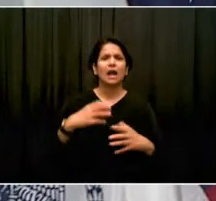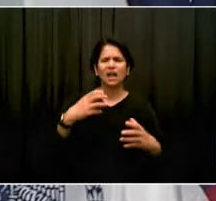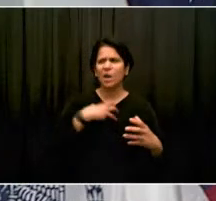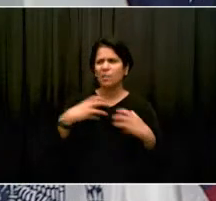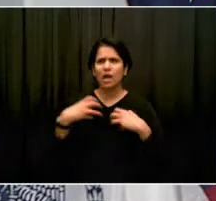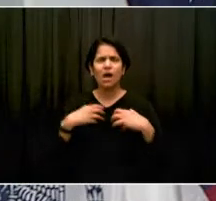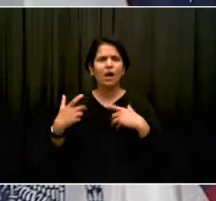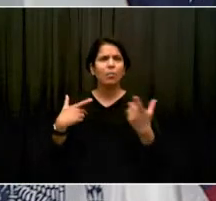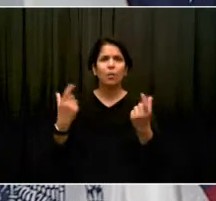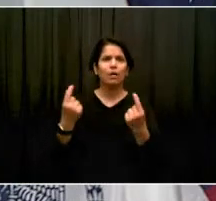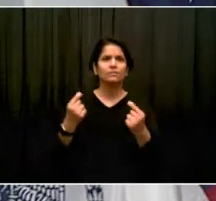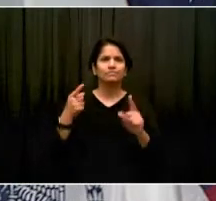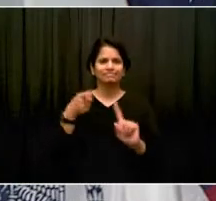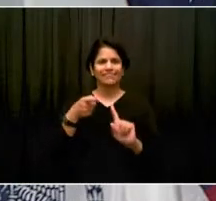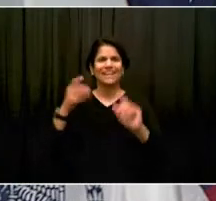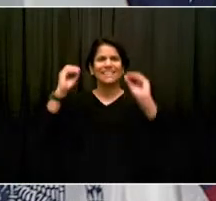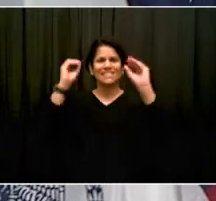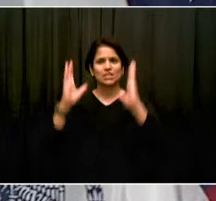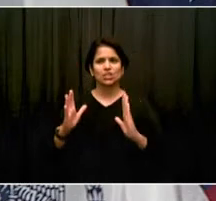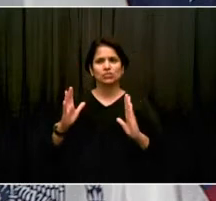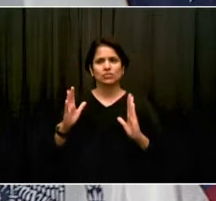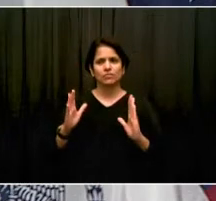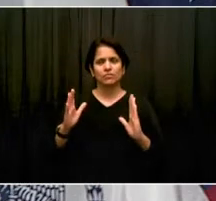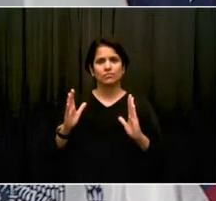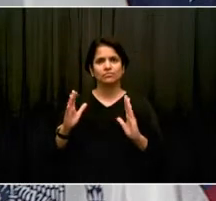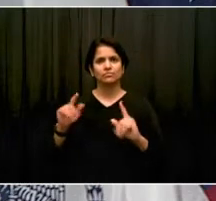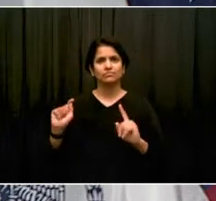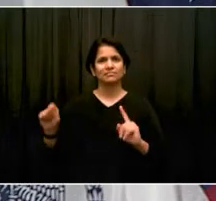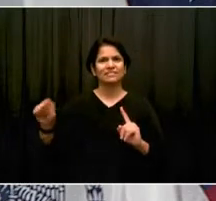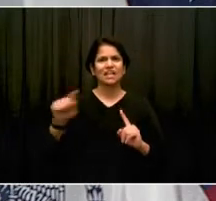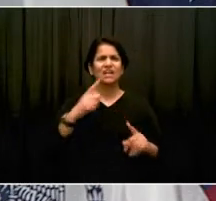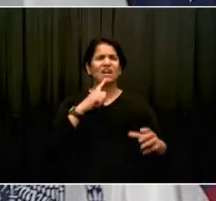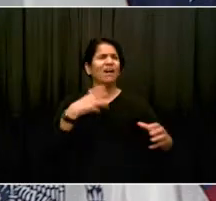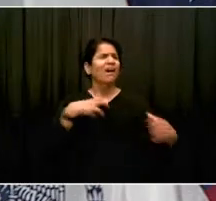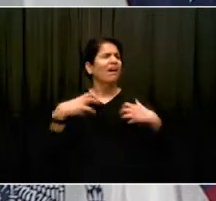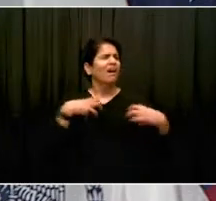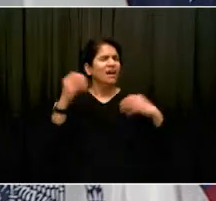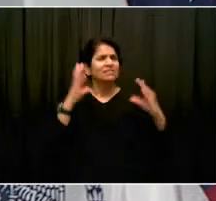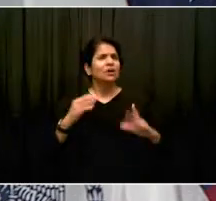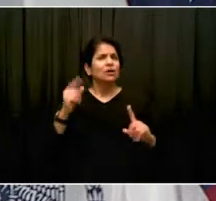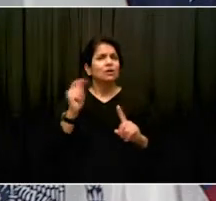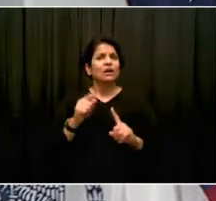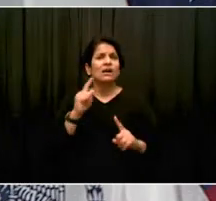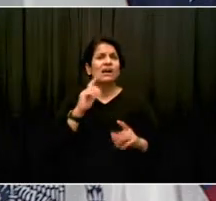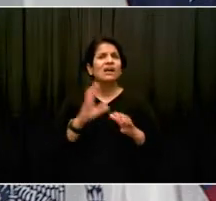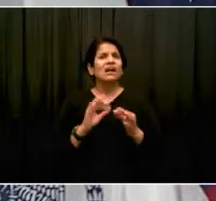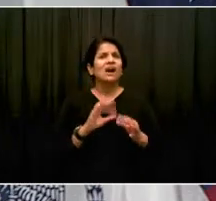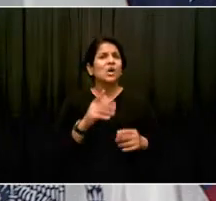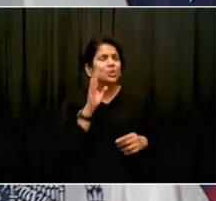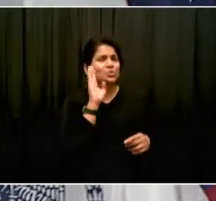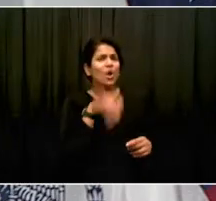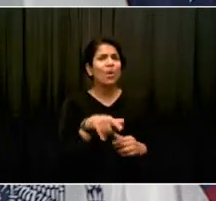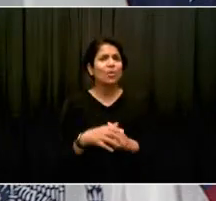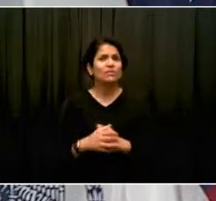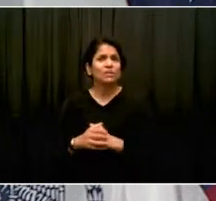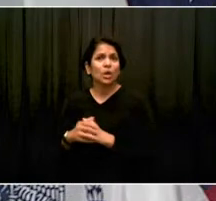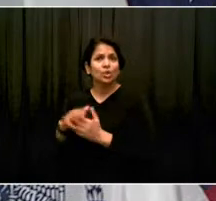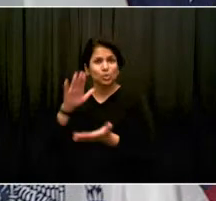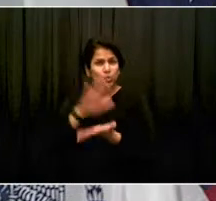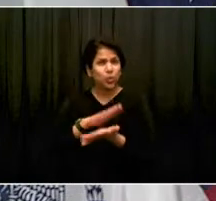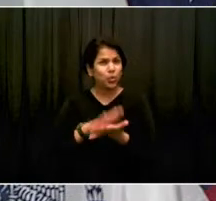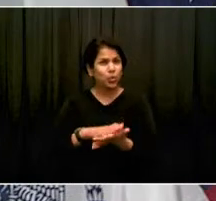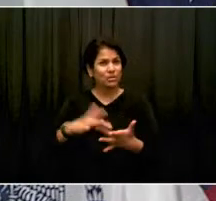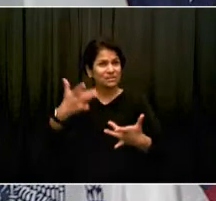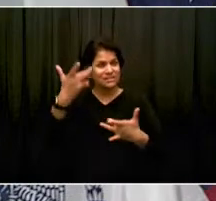in schools are higher than seems to be reported. There seems to be a